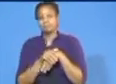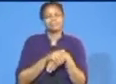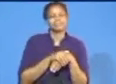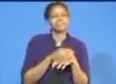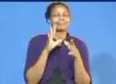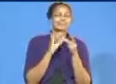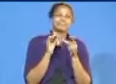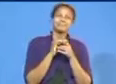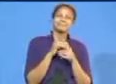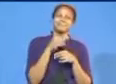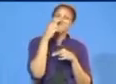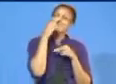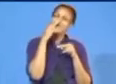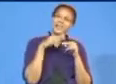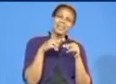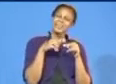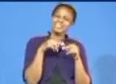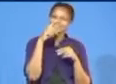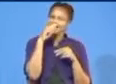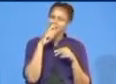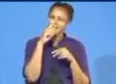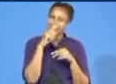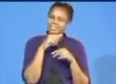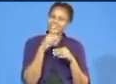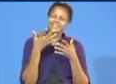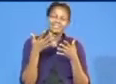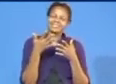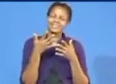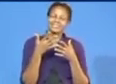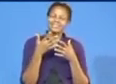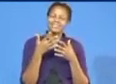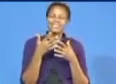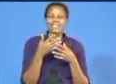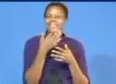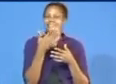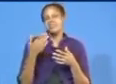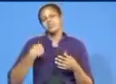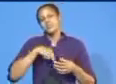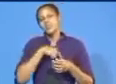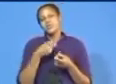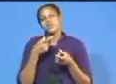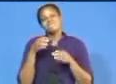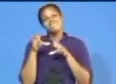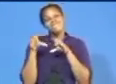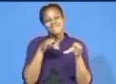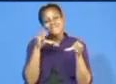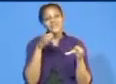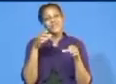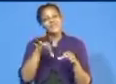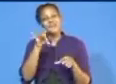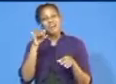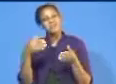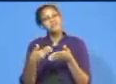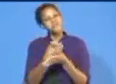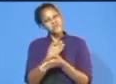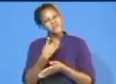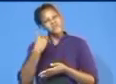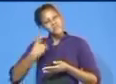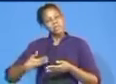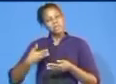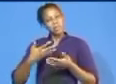of the stuff we do to find a brand new you. We stand in need of